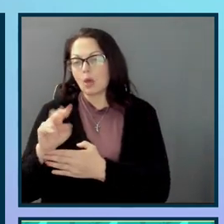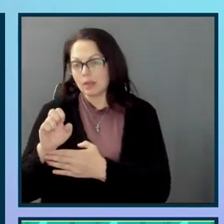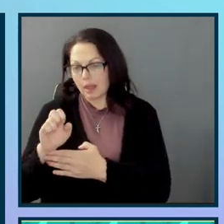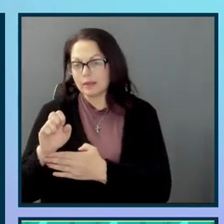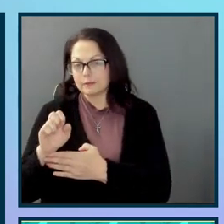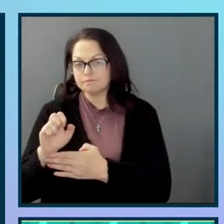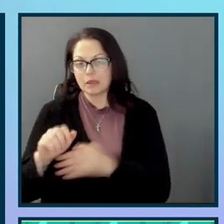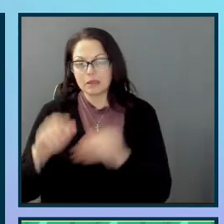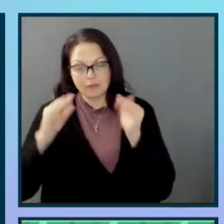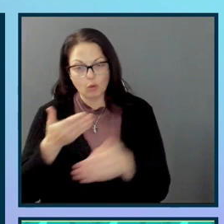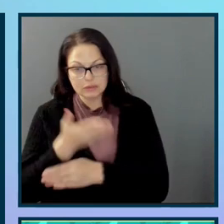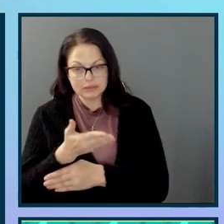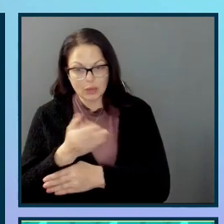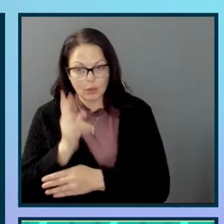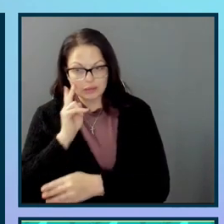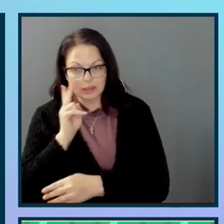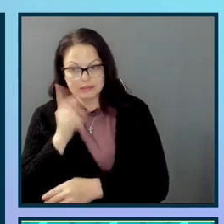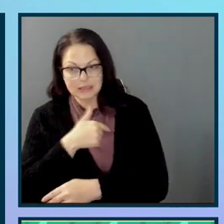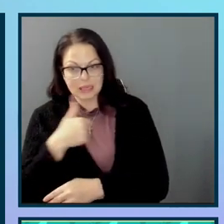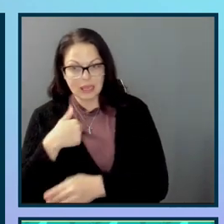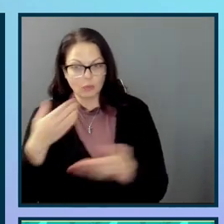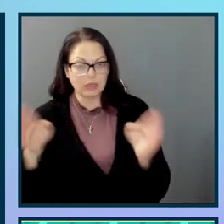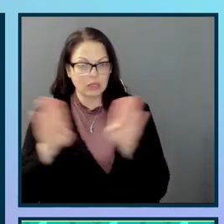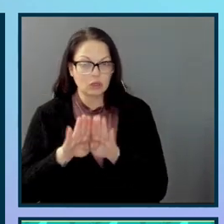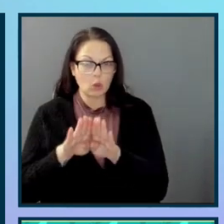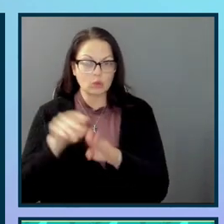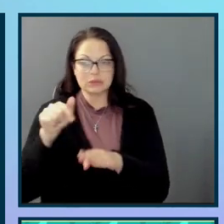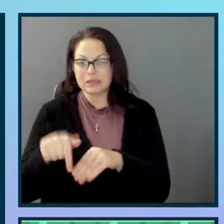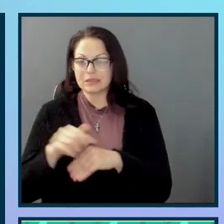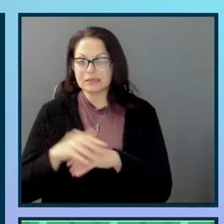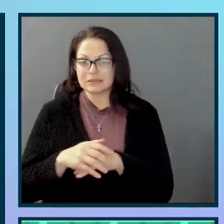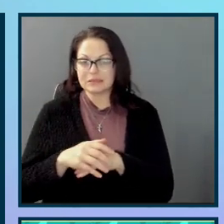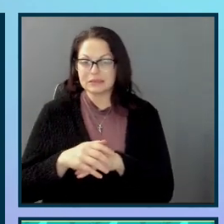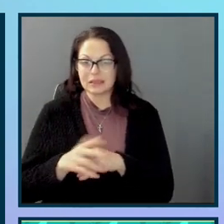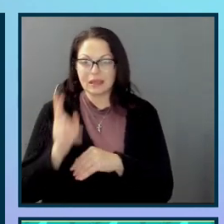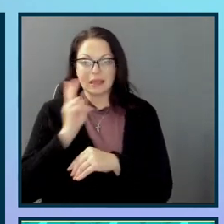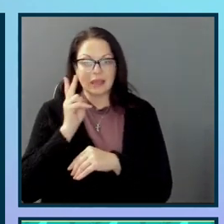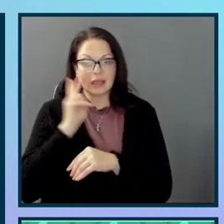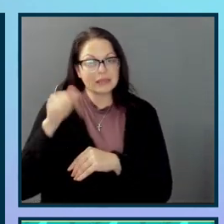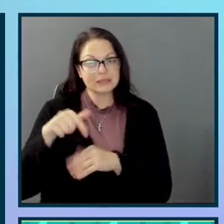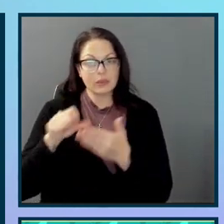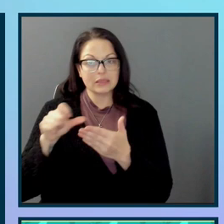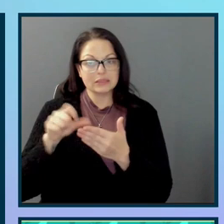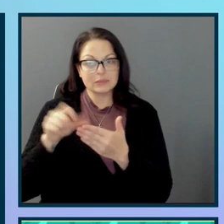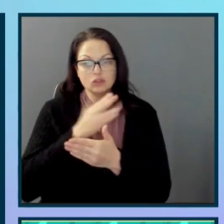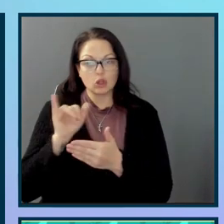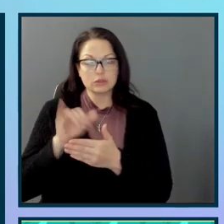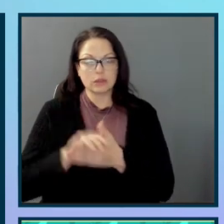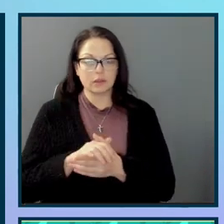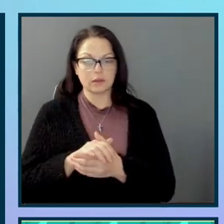on it. Now let's see if we can finally close this dialogue and like see what this landing page looks like. So